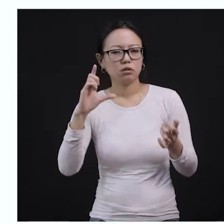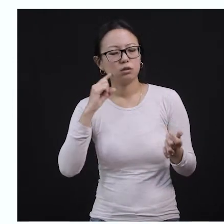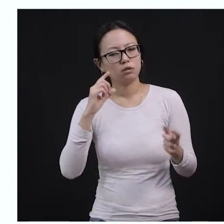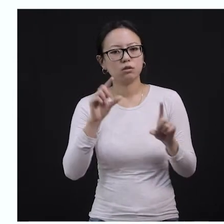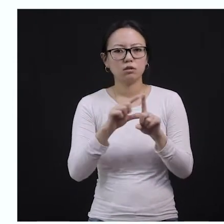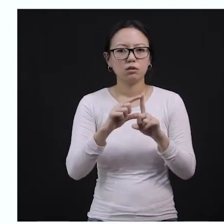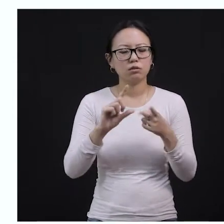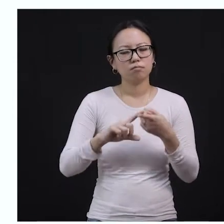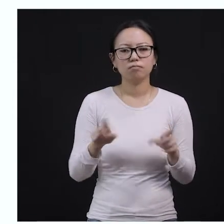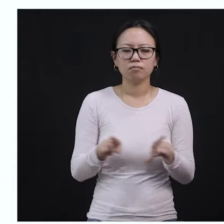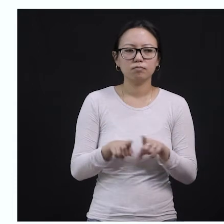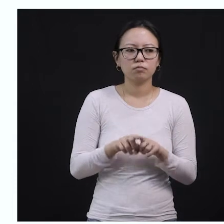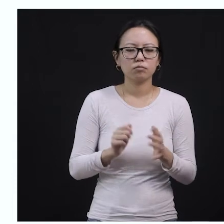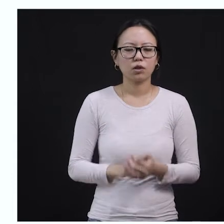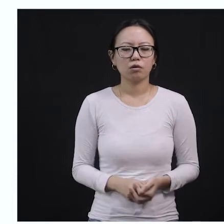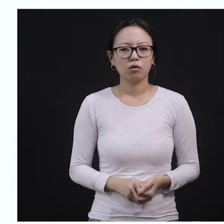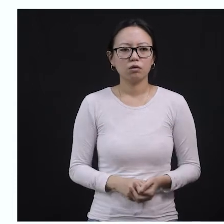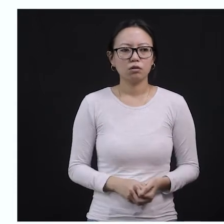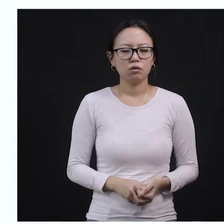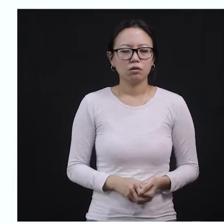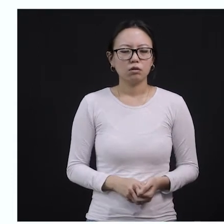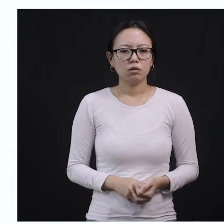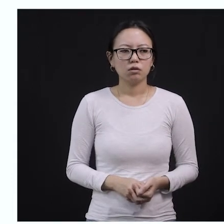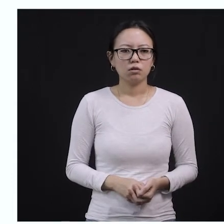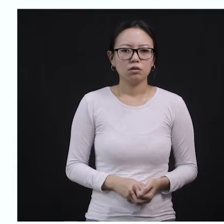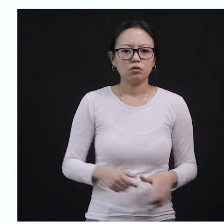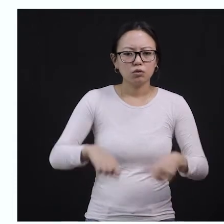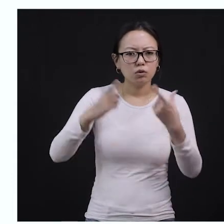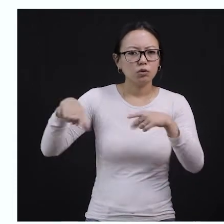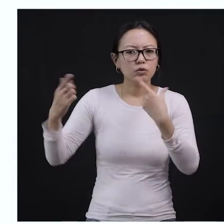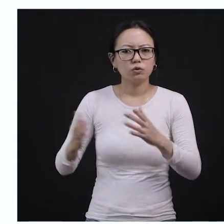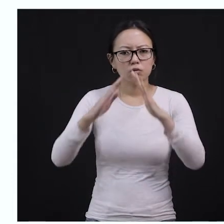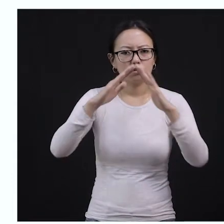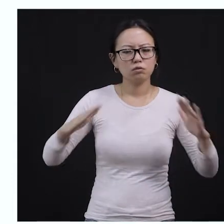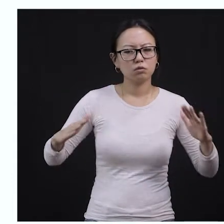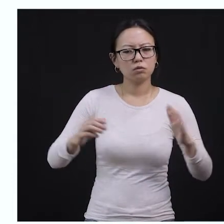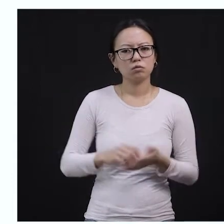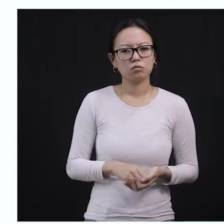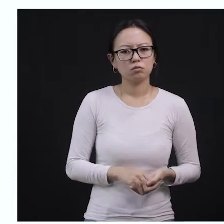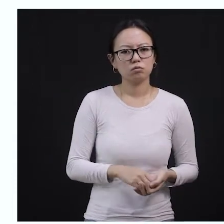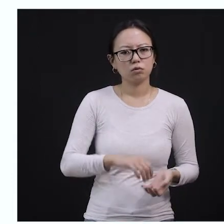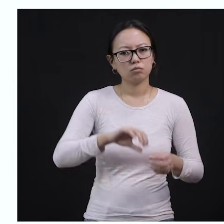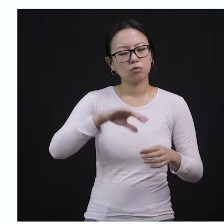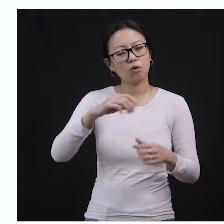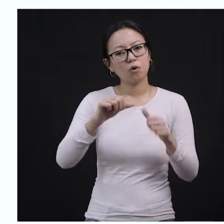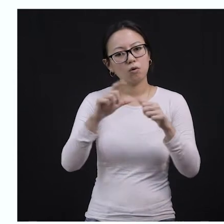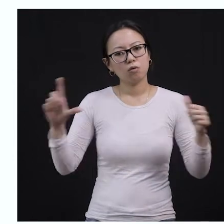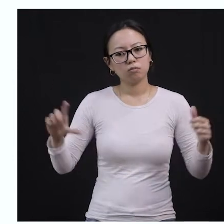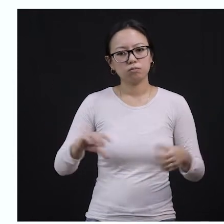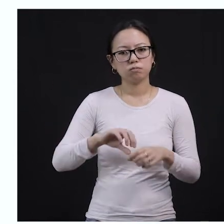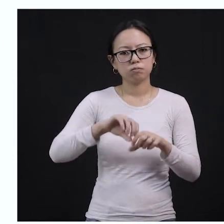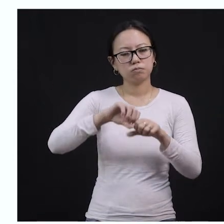right? So there was recent cases of snow avalanche where they have even broke down a bridge and it